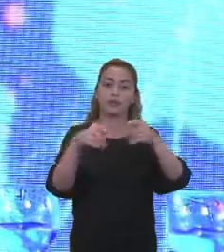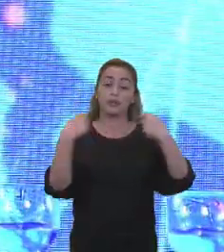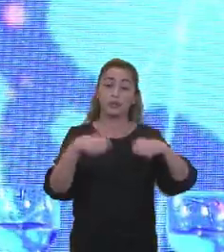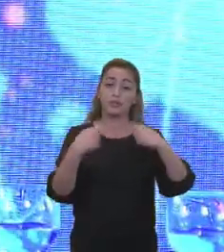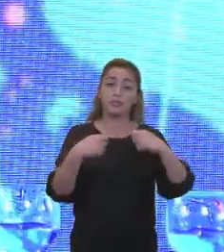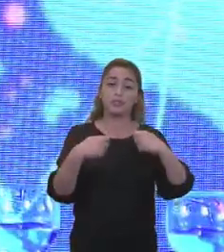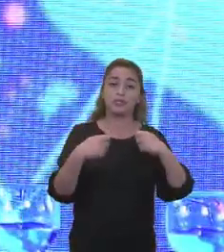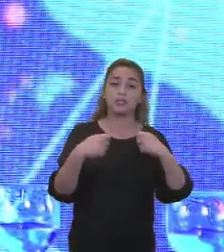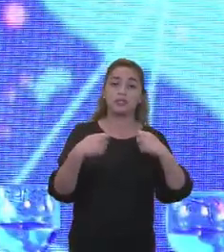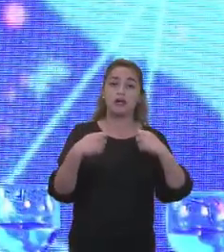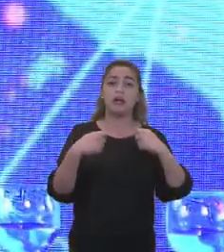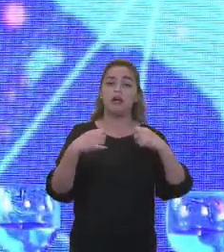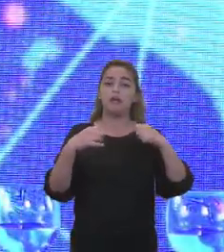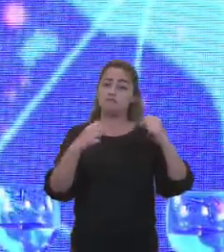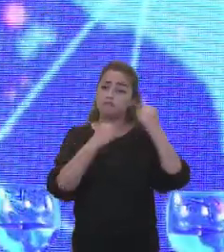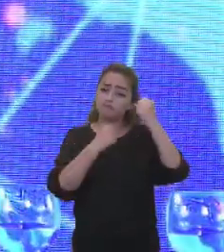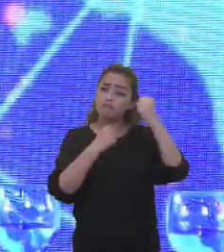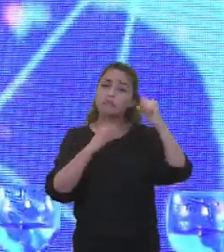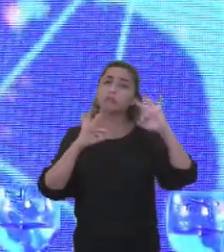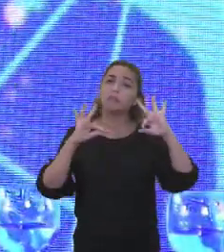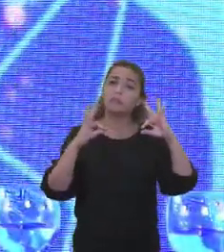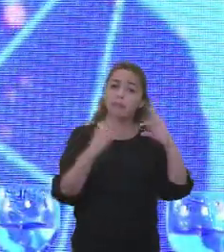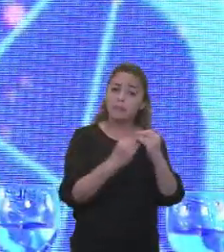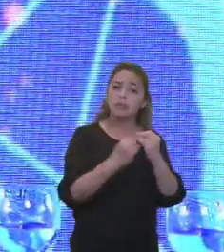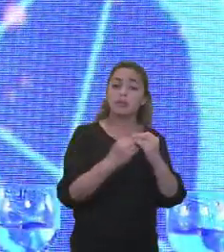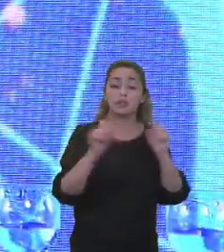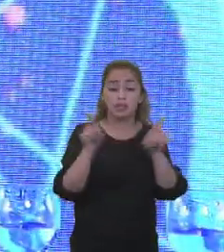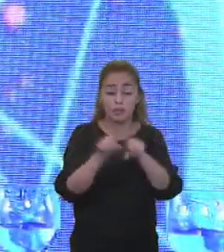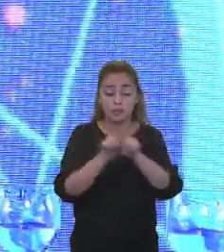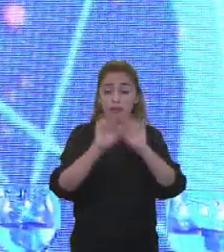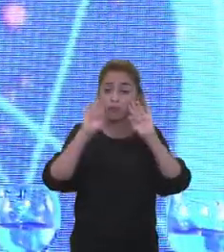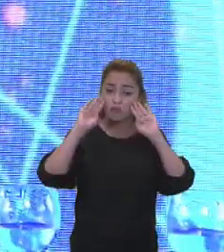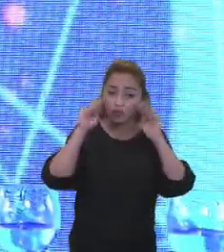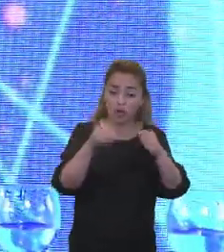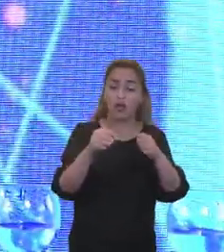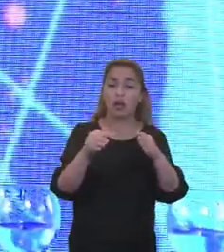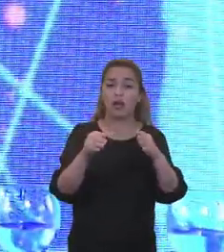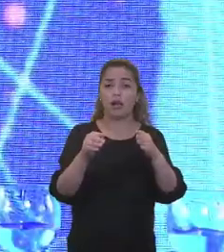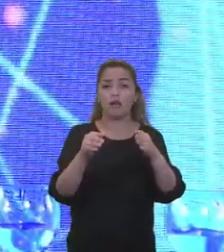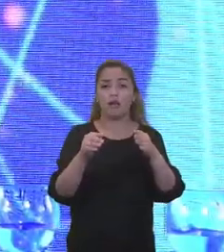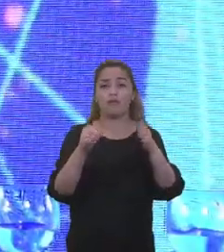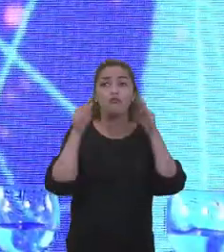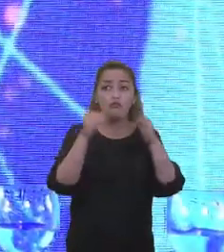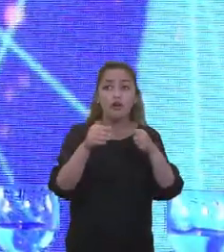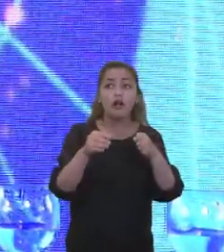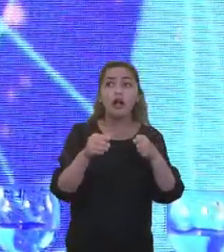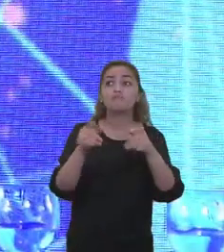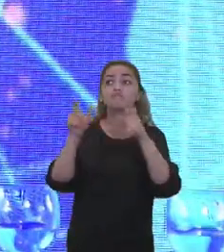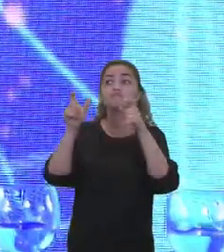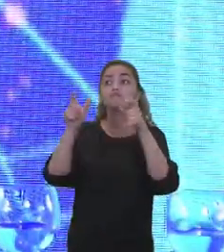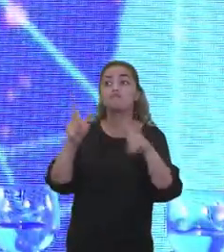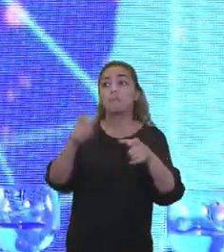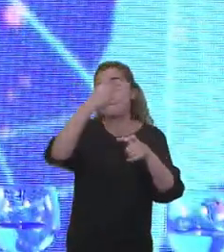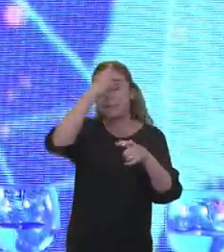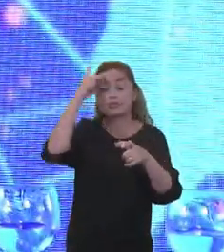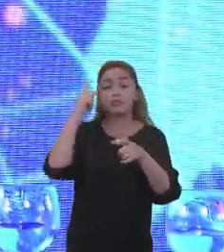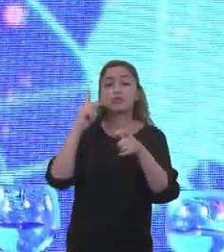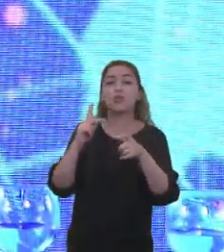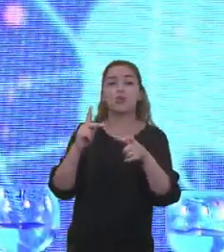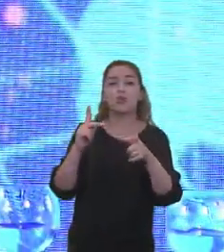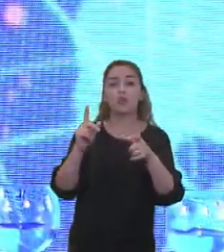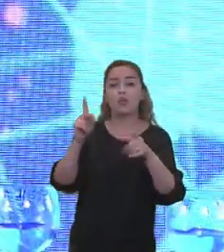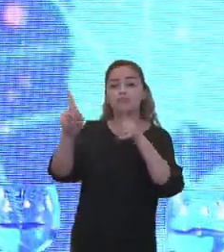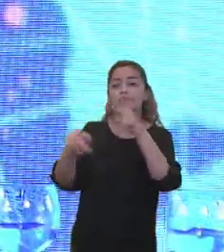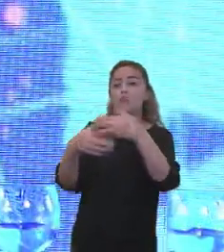people focused, and we need to empower these people and to give them a focus in certain sorts of public.